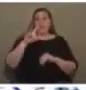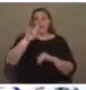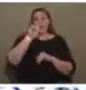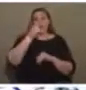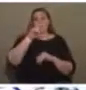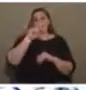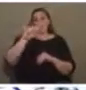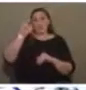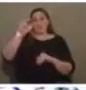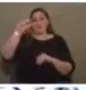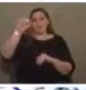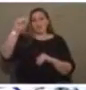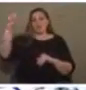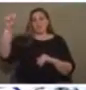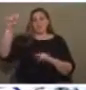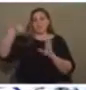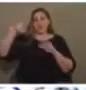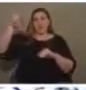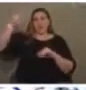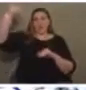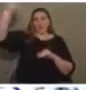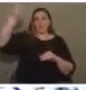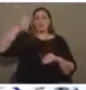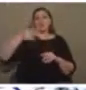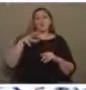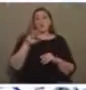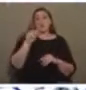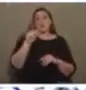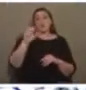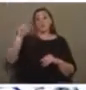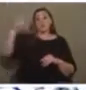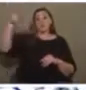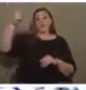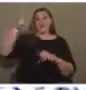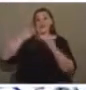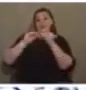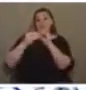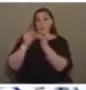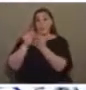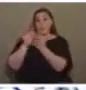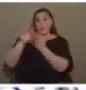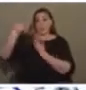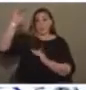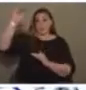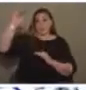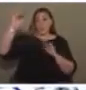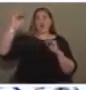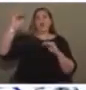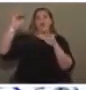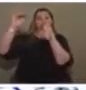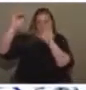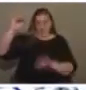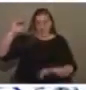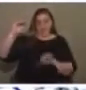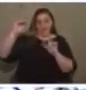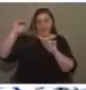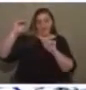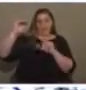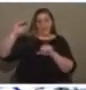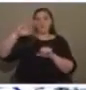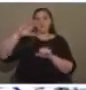and Massachusetts, which is the highest scoring state. You have an enormous gap on that. And that continues if you look at reading, if you look at different